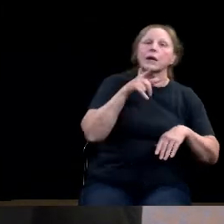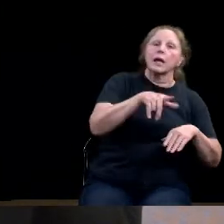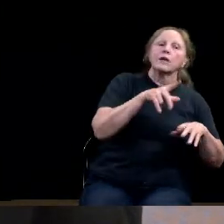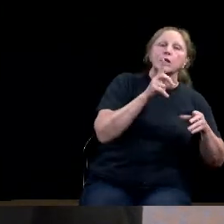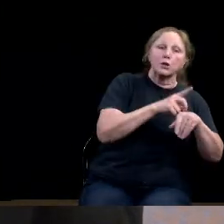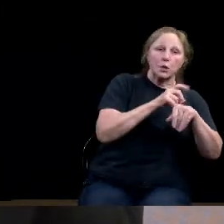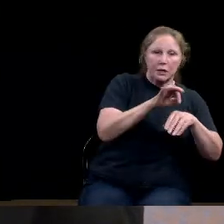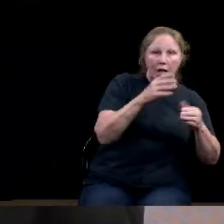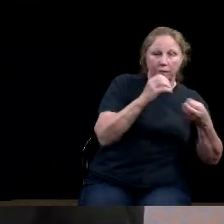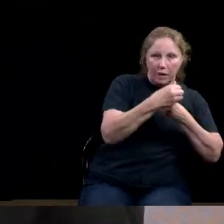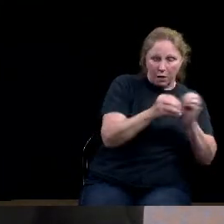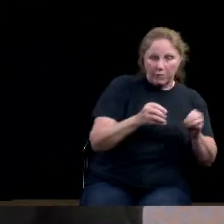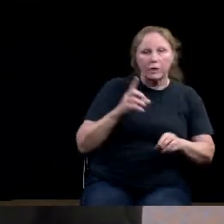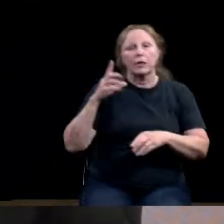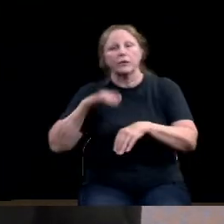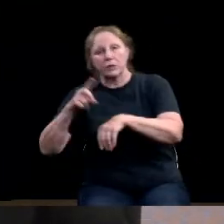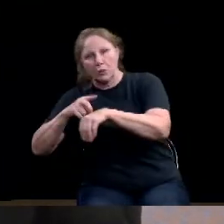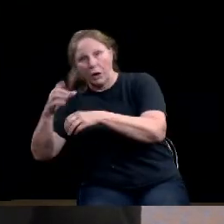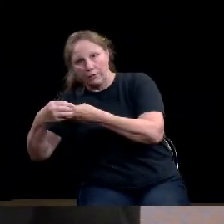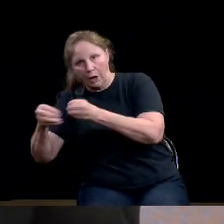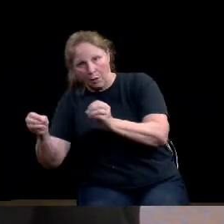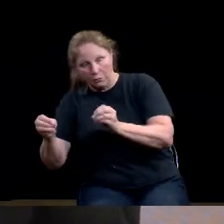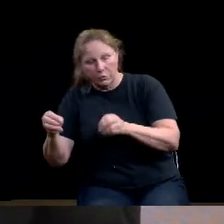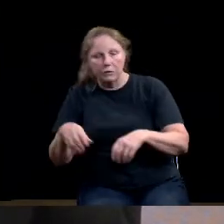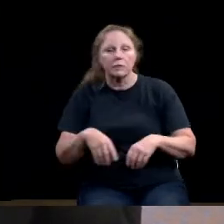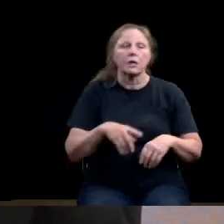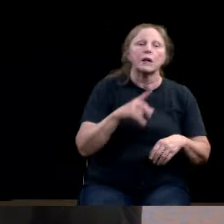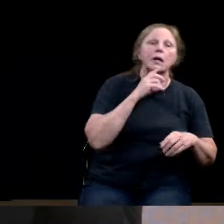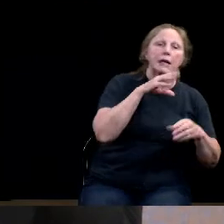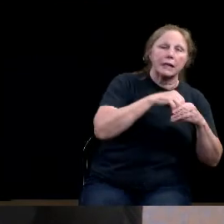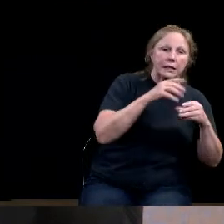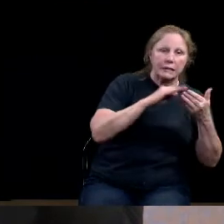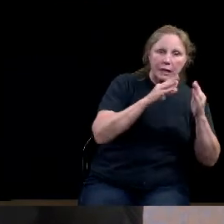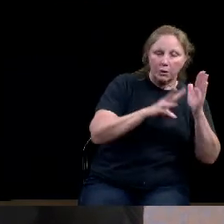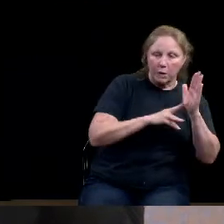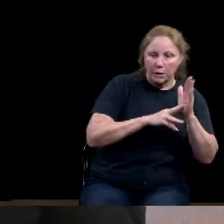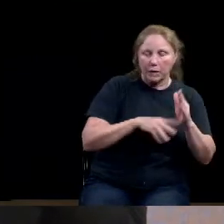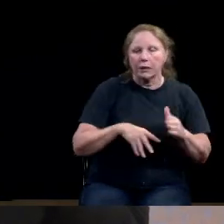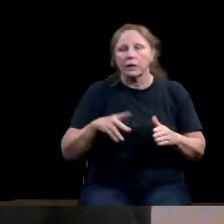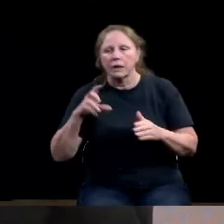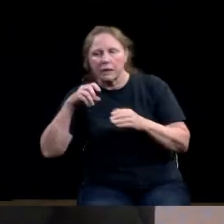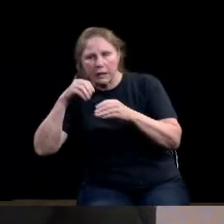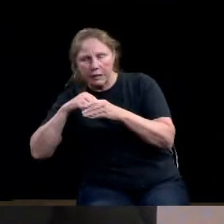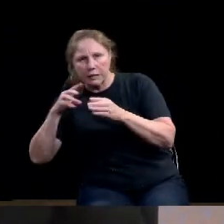Member of the State of Texas, and will to the best of my ability